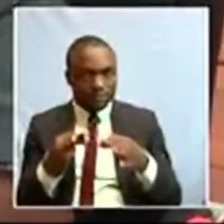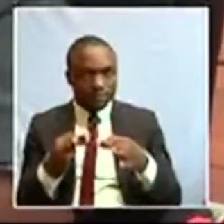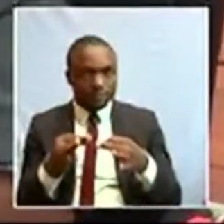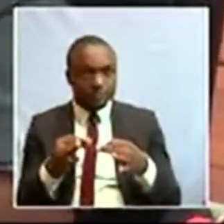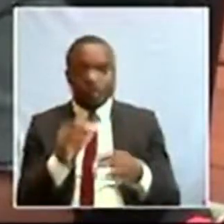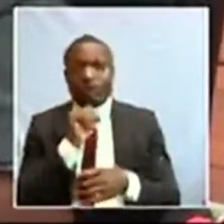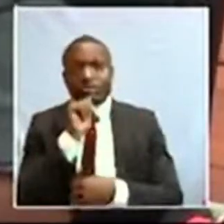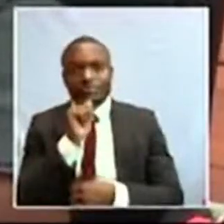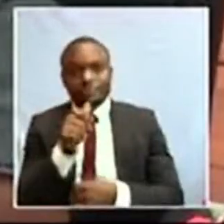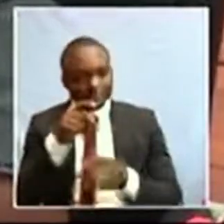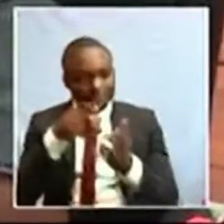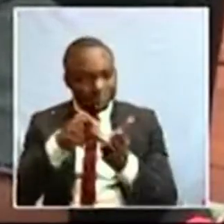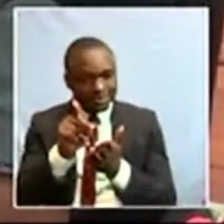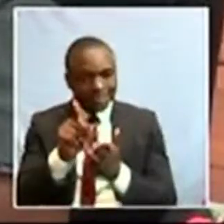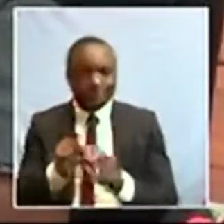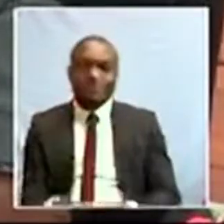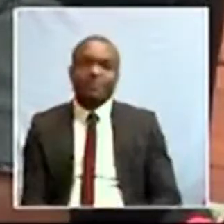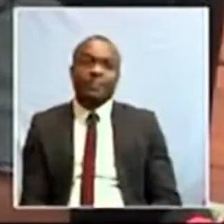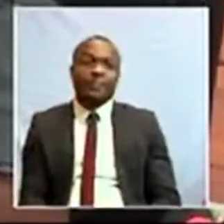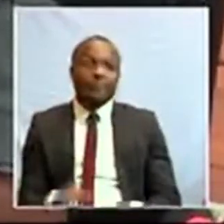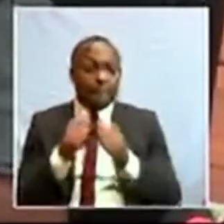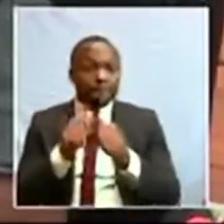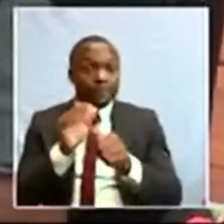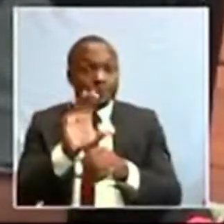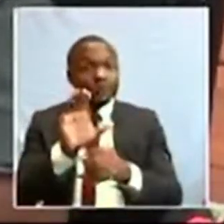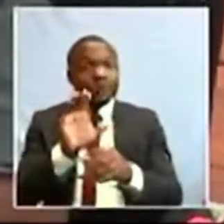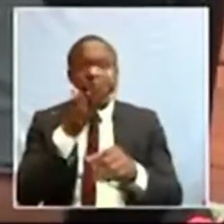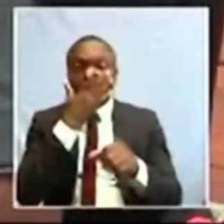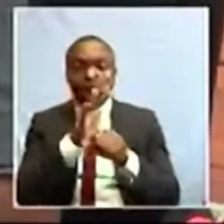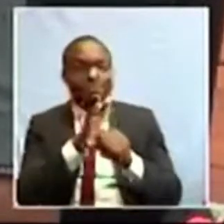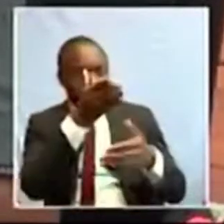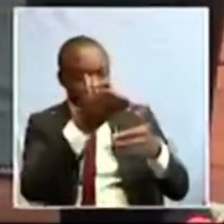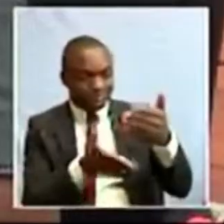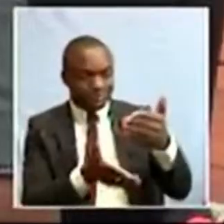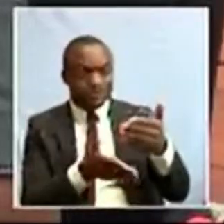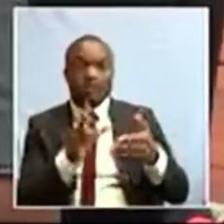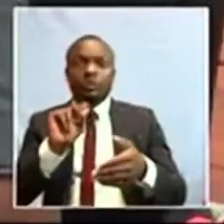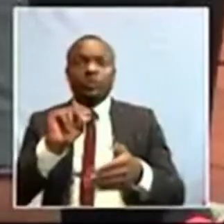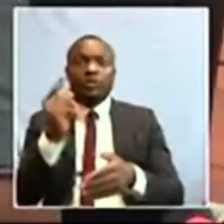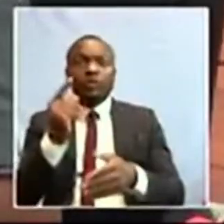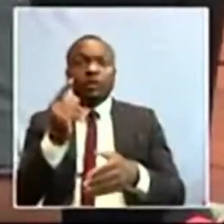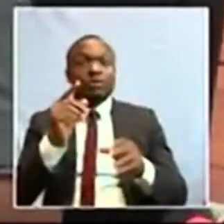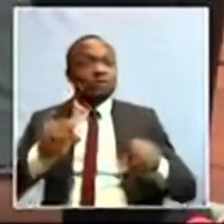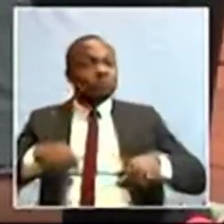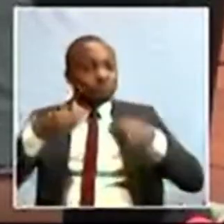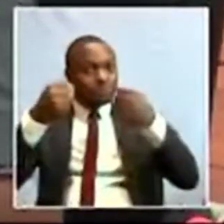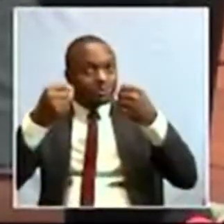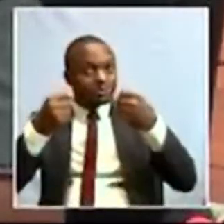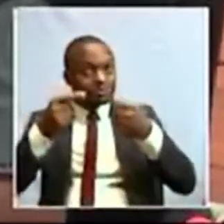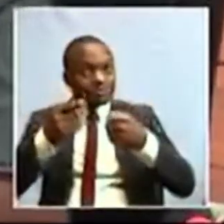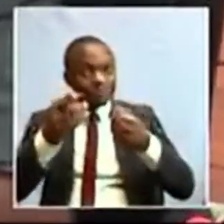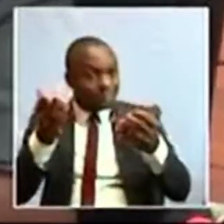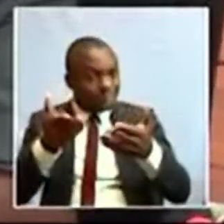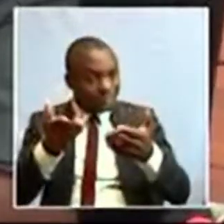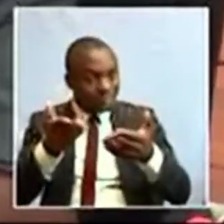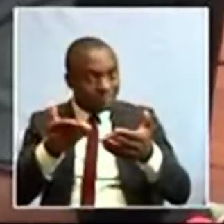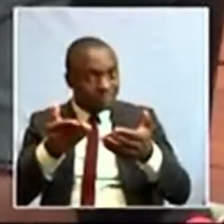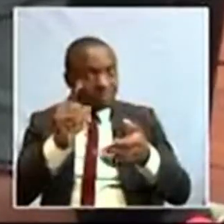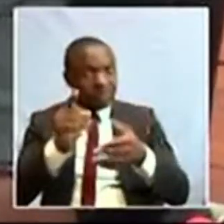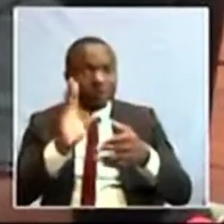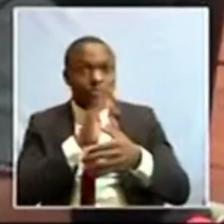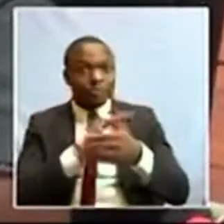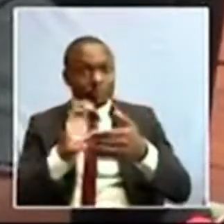you don't pay according to your commitment, there will be no one to reprimand you. So did you engage your colleagues? I submit,